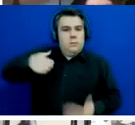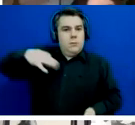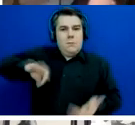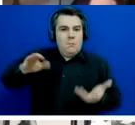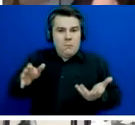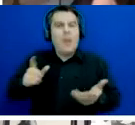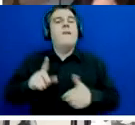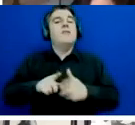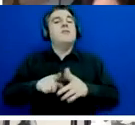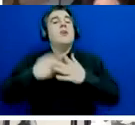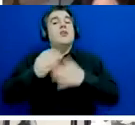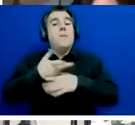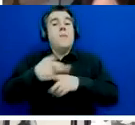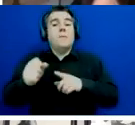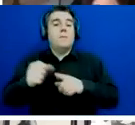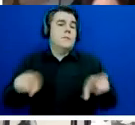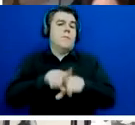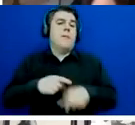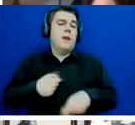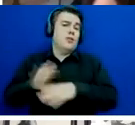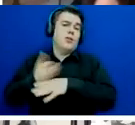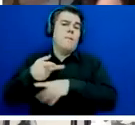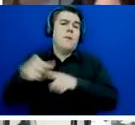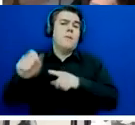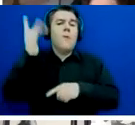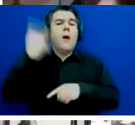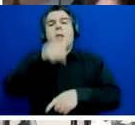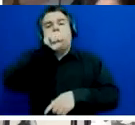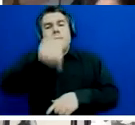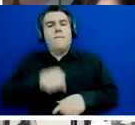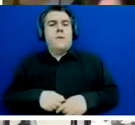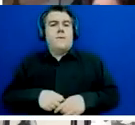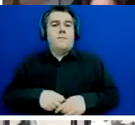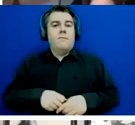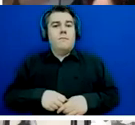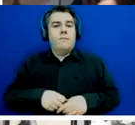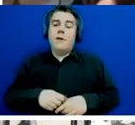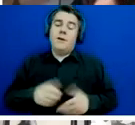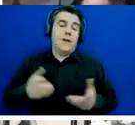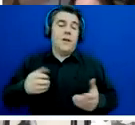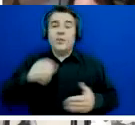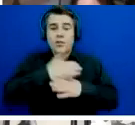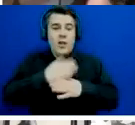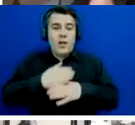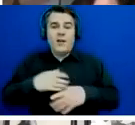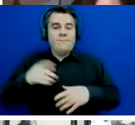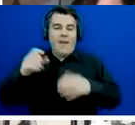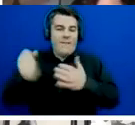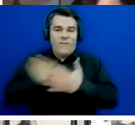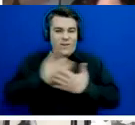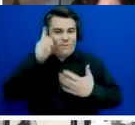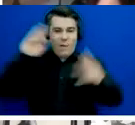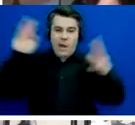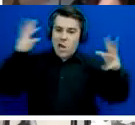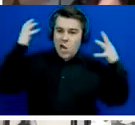started sharing Plexus, it's the same. I share Plexus because I love it. I share my hairdresser because I love him. I share my feather girl because I love her.